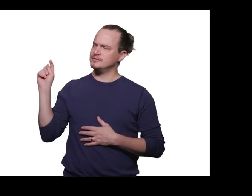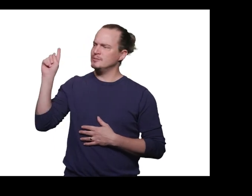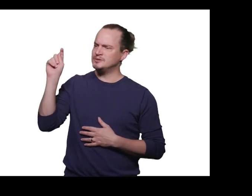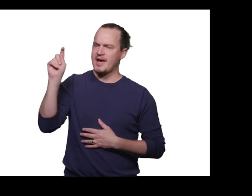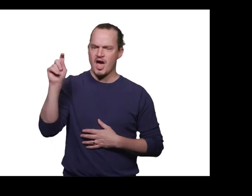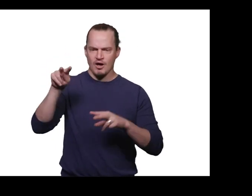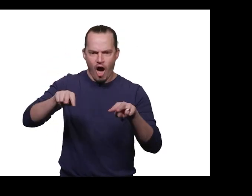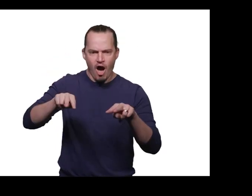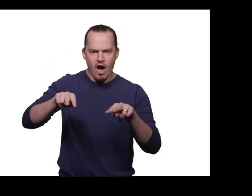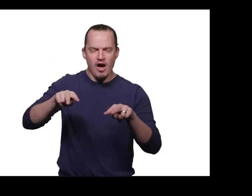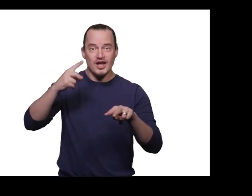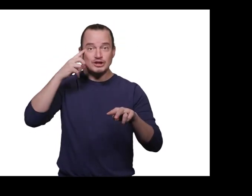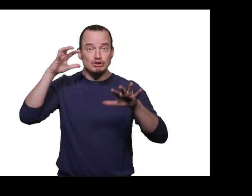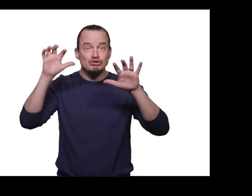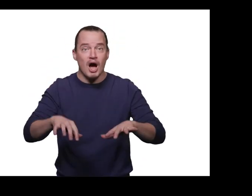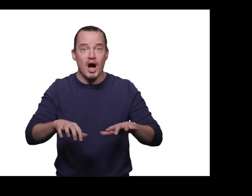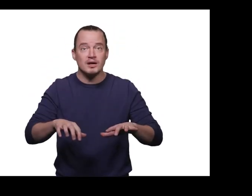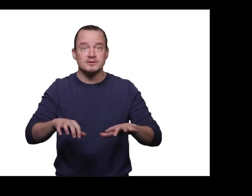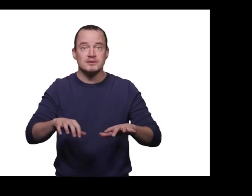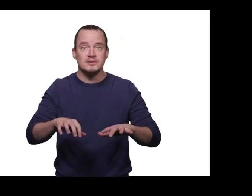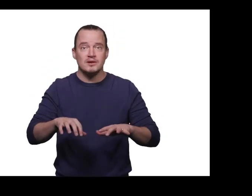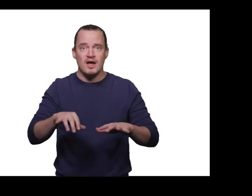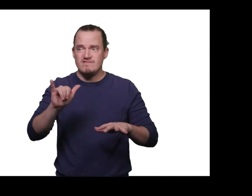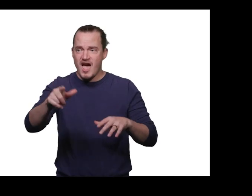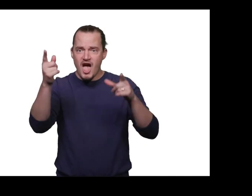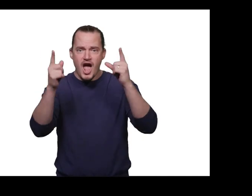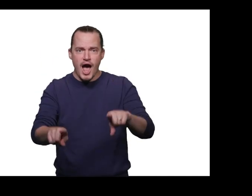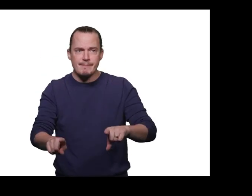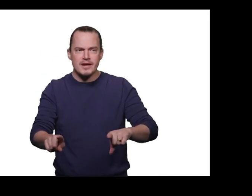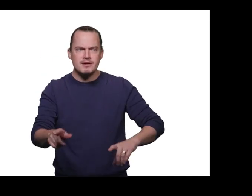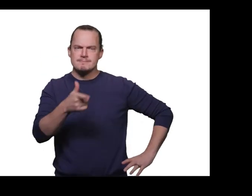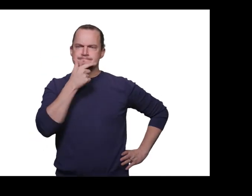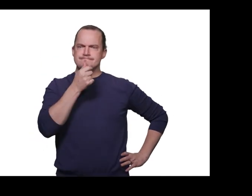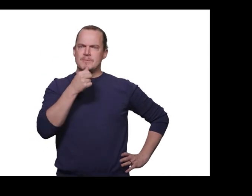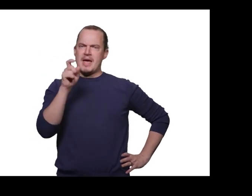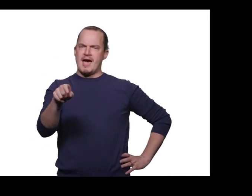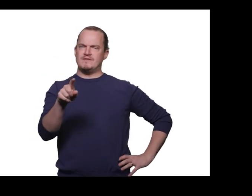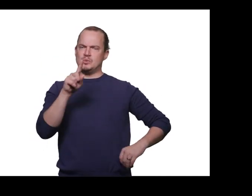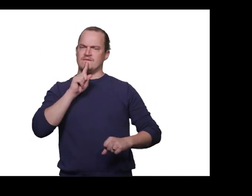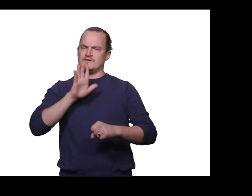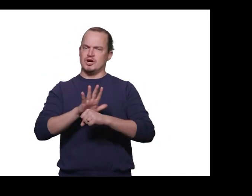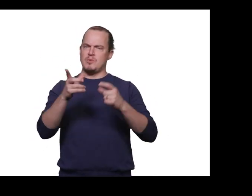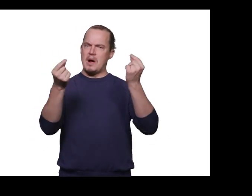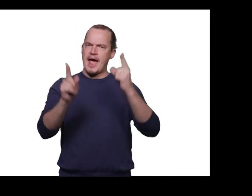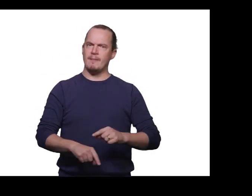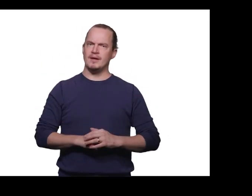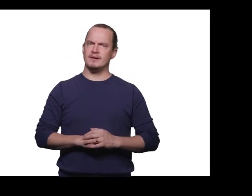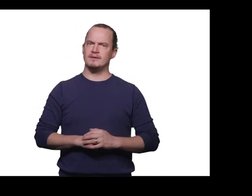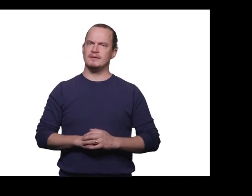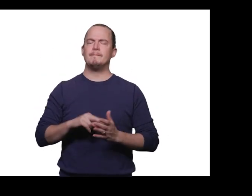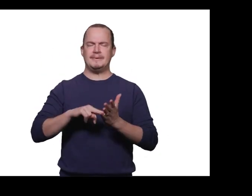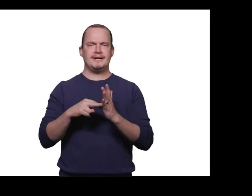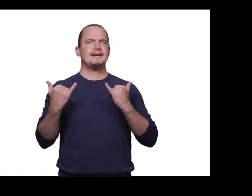Well, the farmer comes back and is quite shocked about what has happened. We need to confirm what's going on here, so